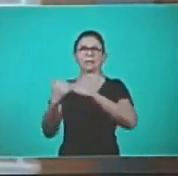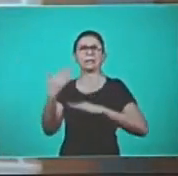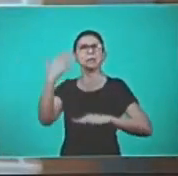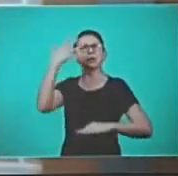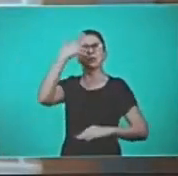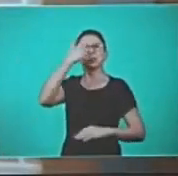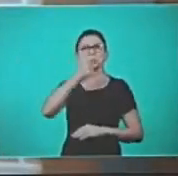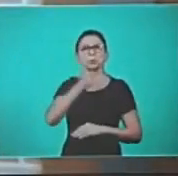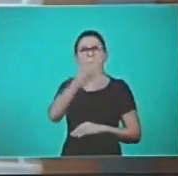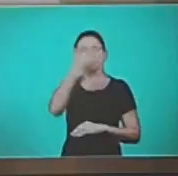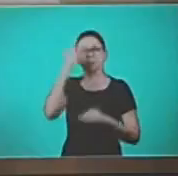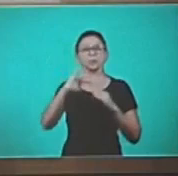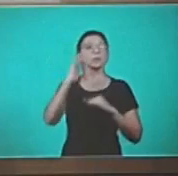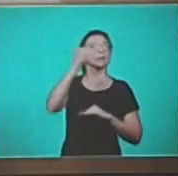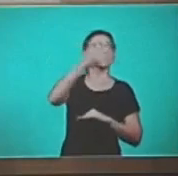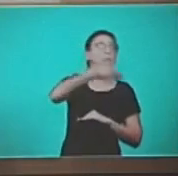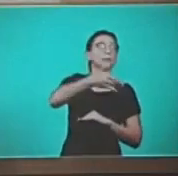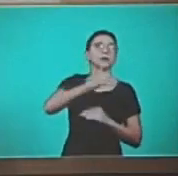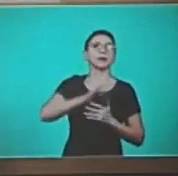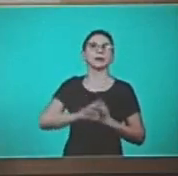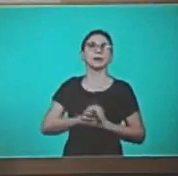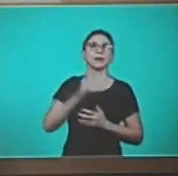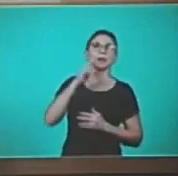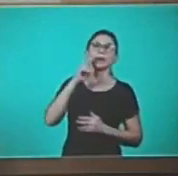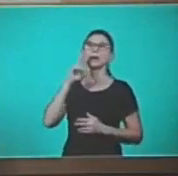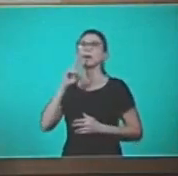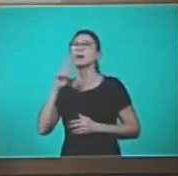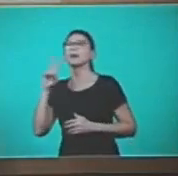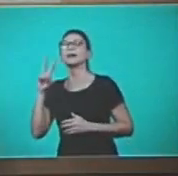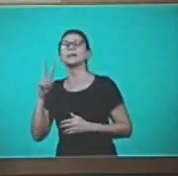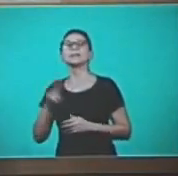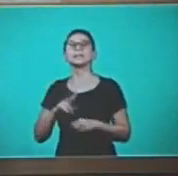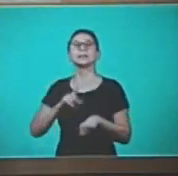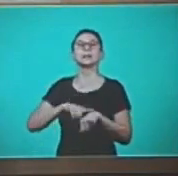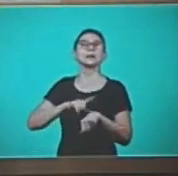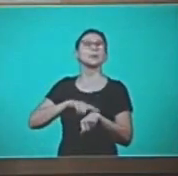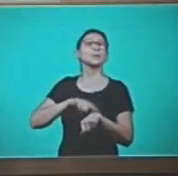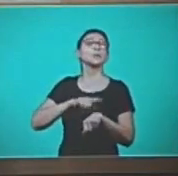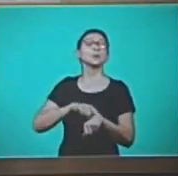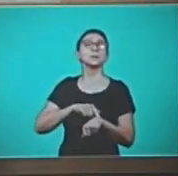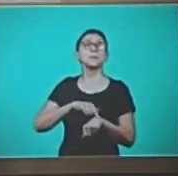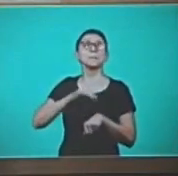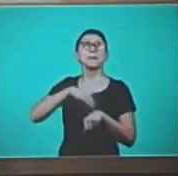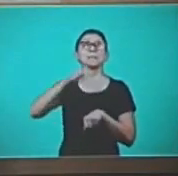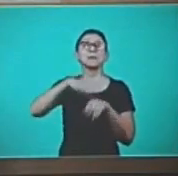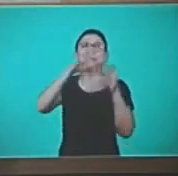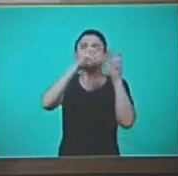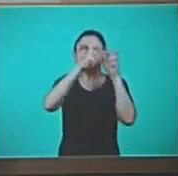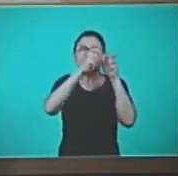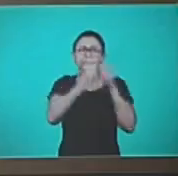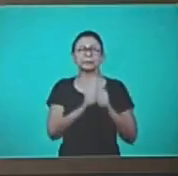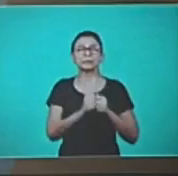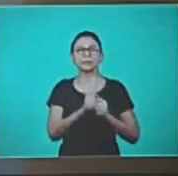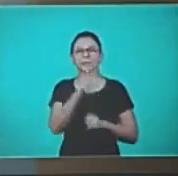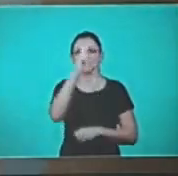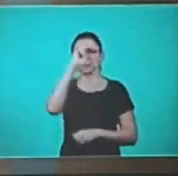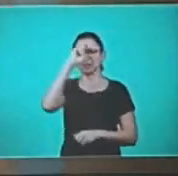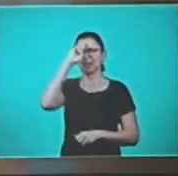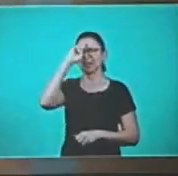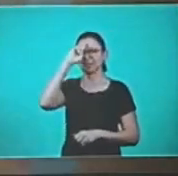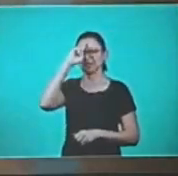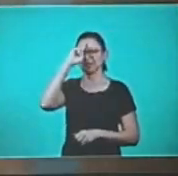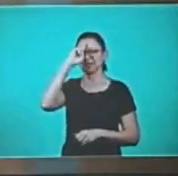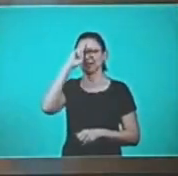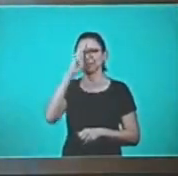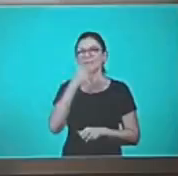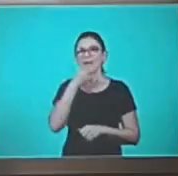from whoever was on outside, and the groom was on outside. So when was the darkest? That's when he arrived. So this